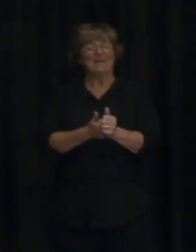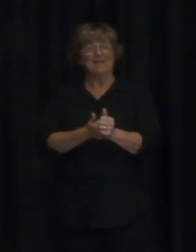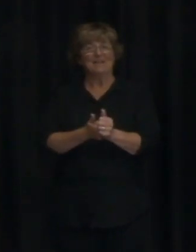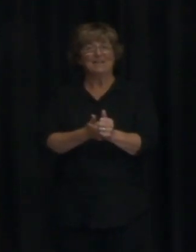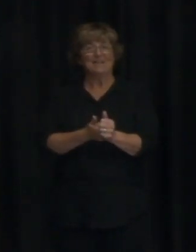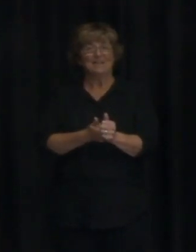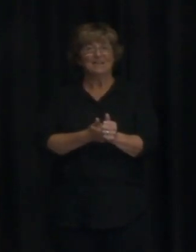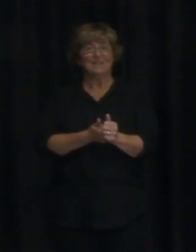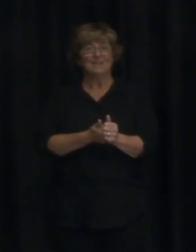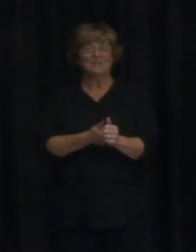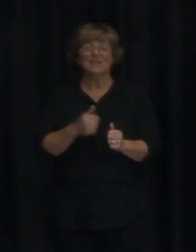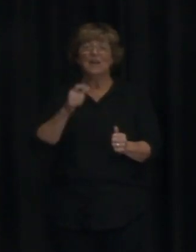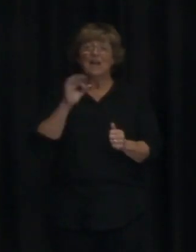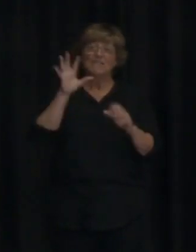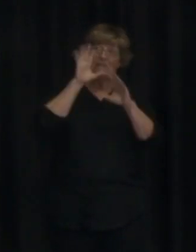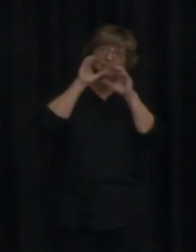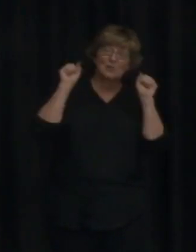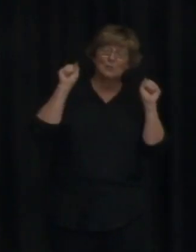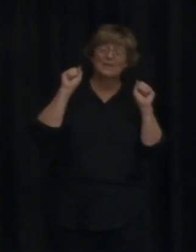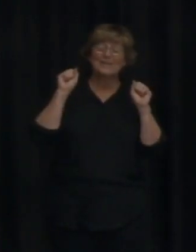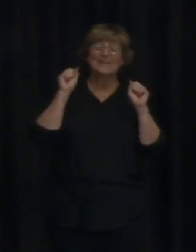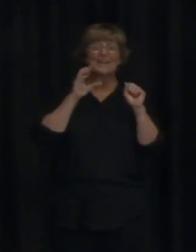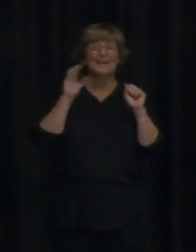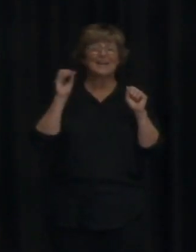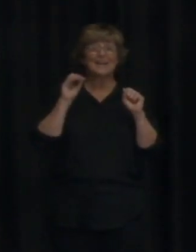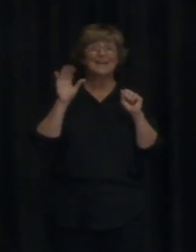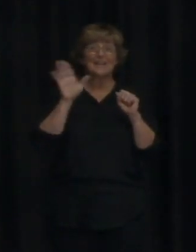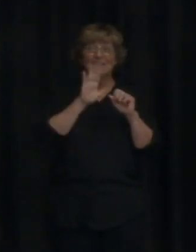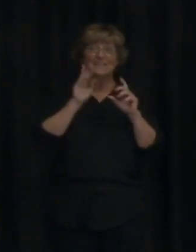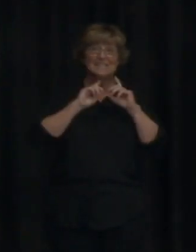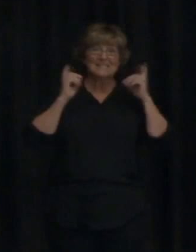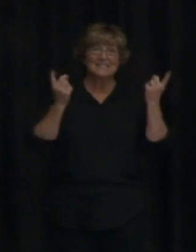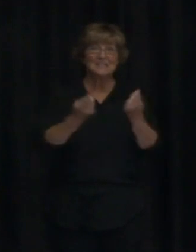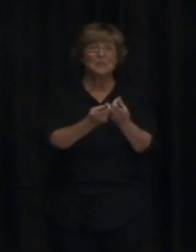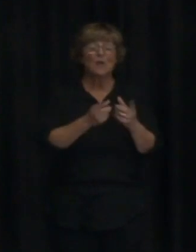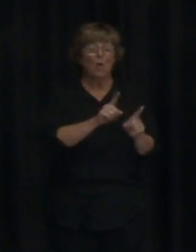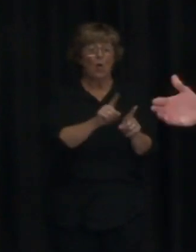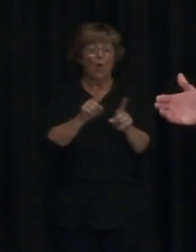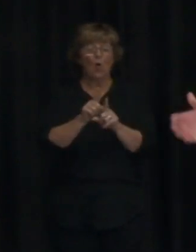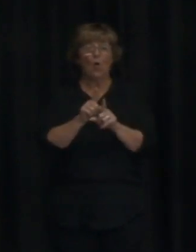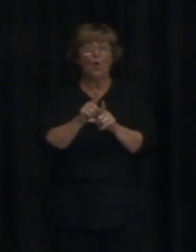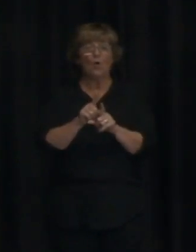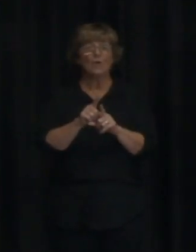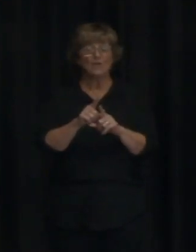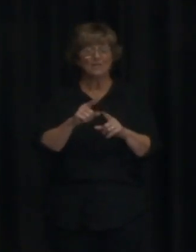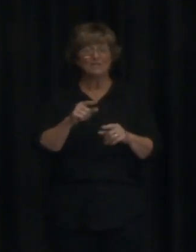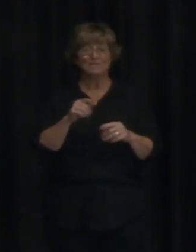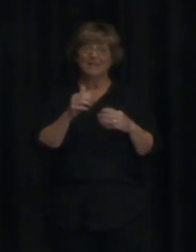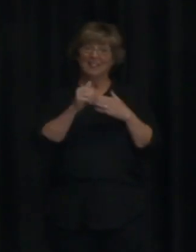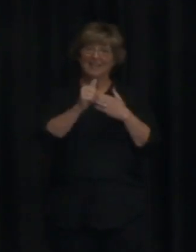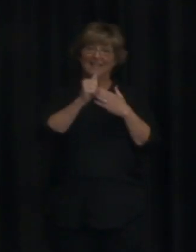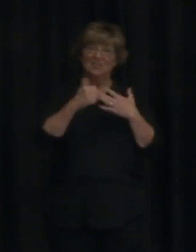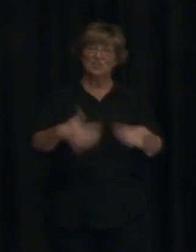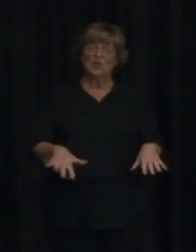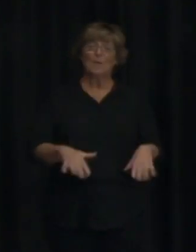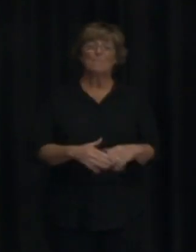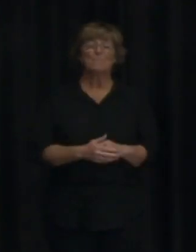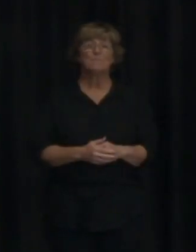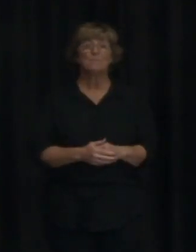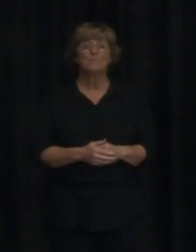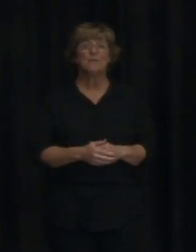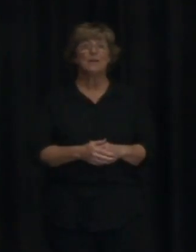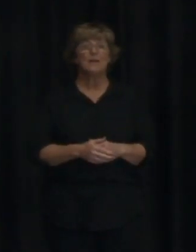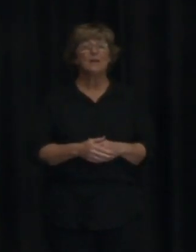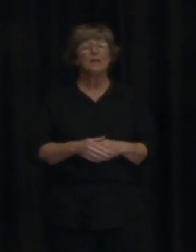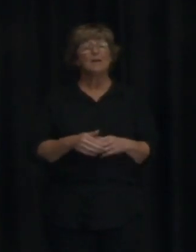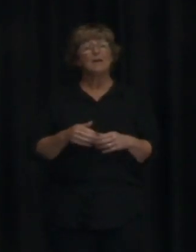well. Not only the spirit of the superintendent and this district, but also the spirit of leadership. You know, the pro tem